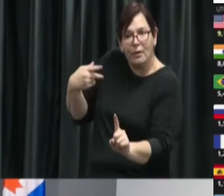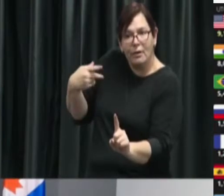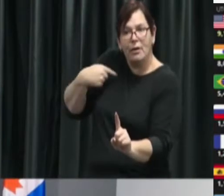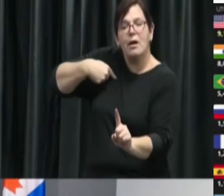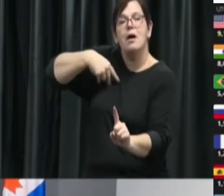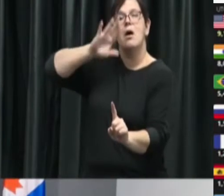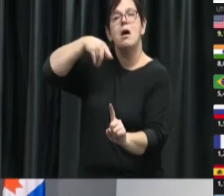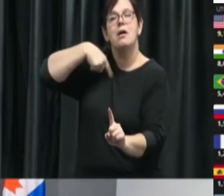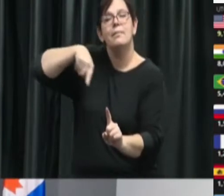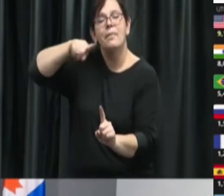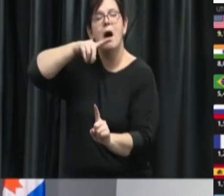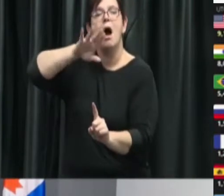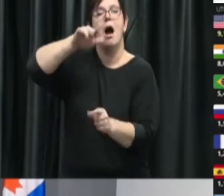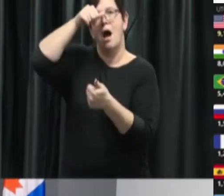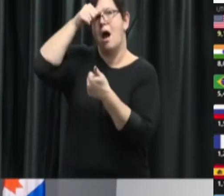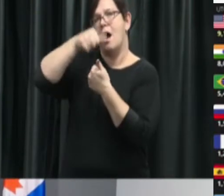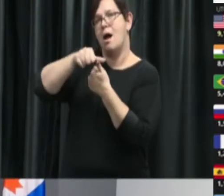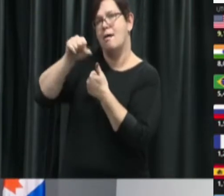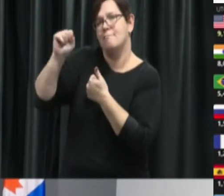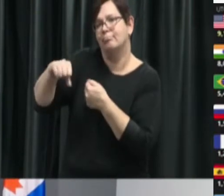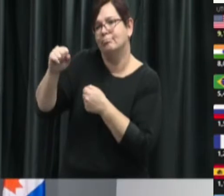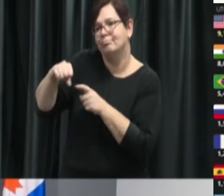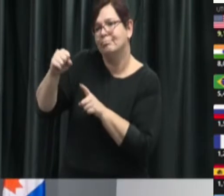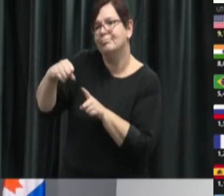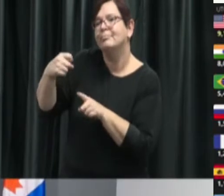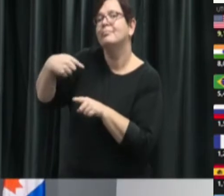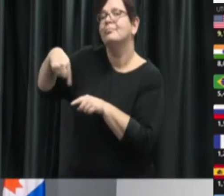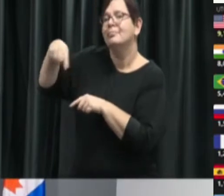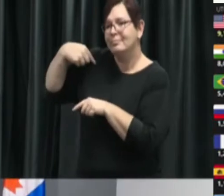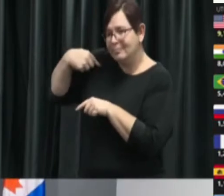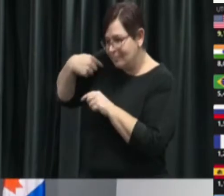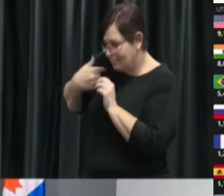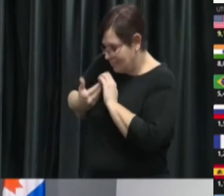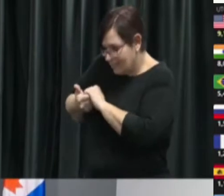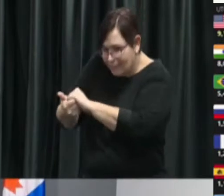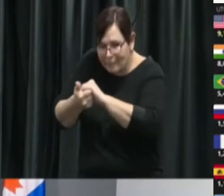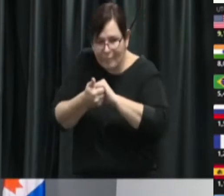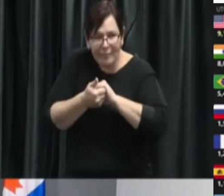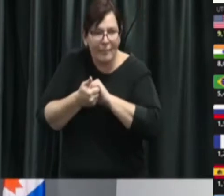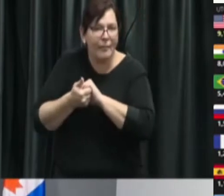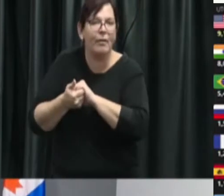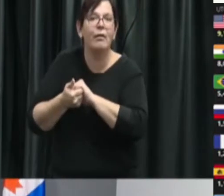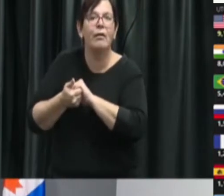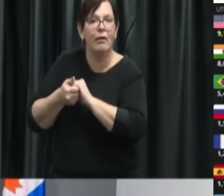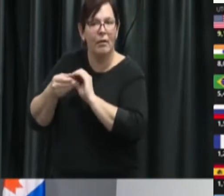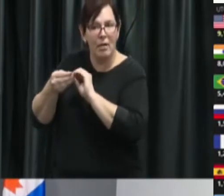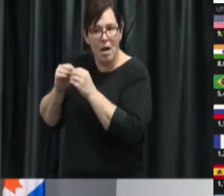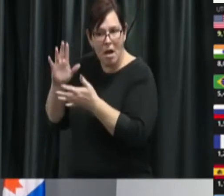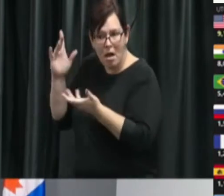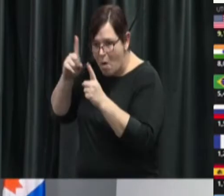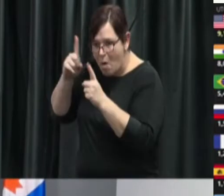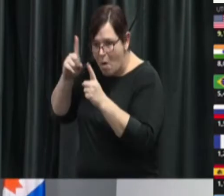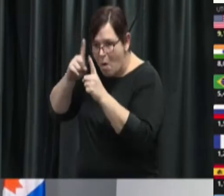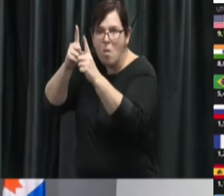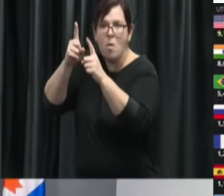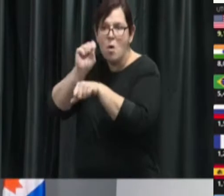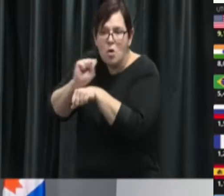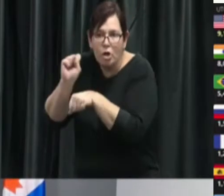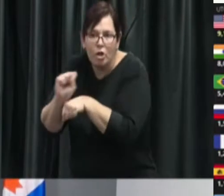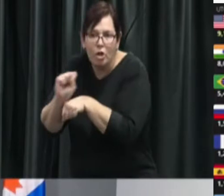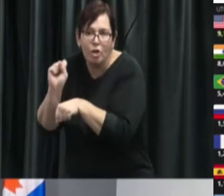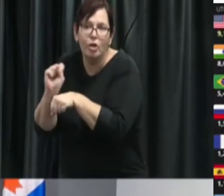many things we've learned about ourselves through this, and a resolve to act in ways that reflect that